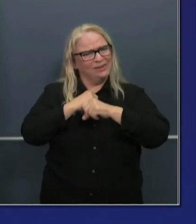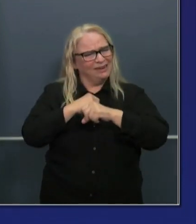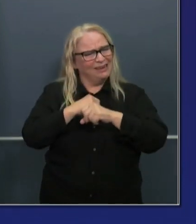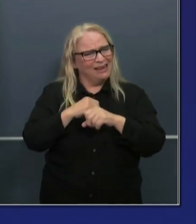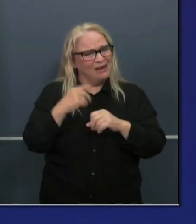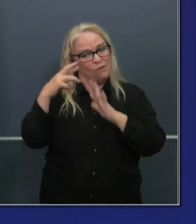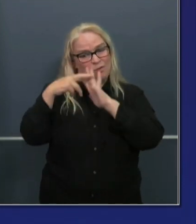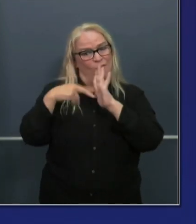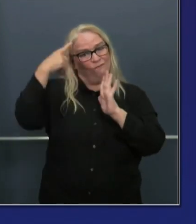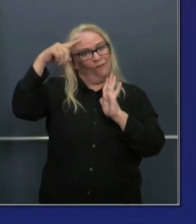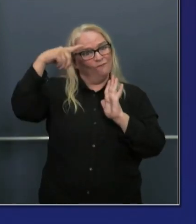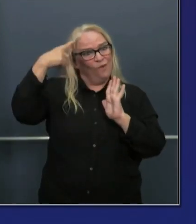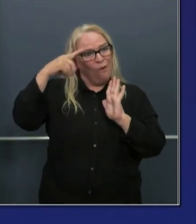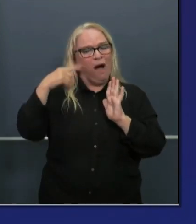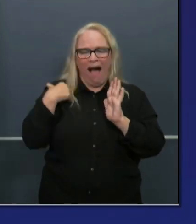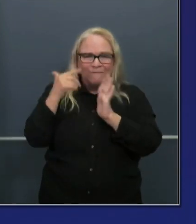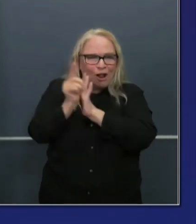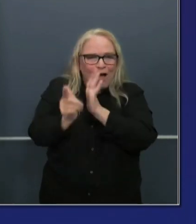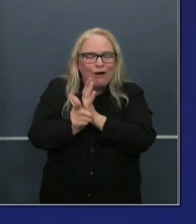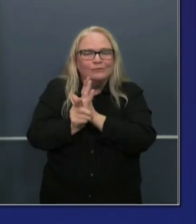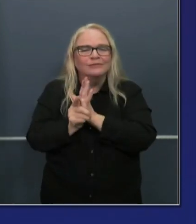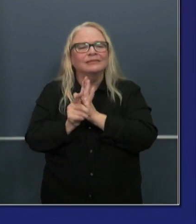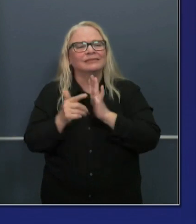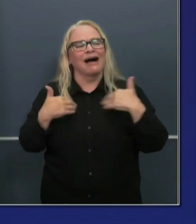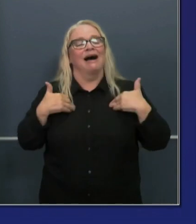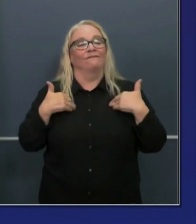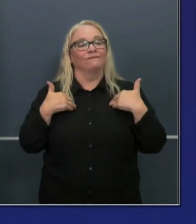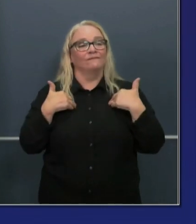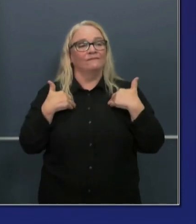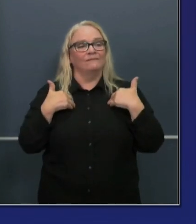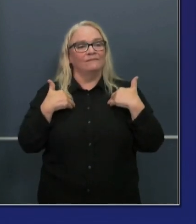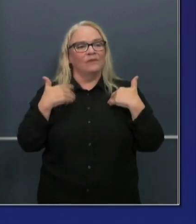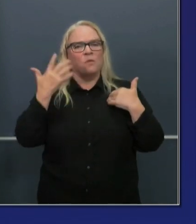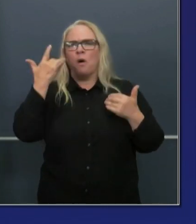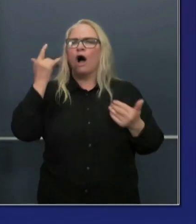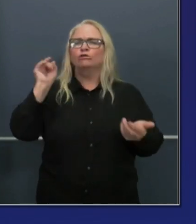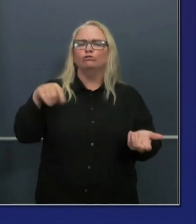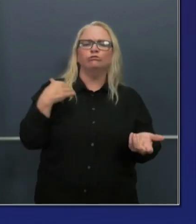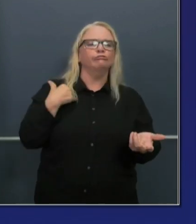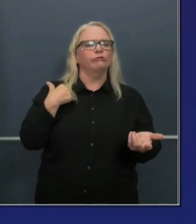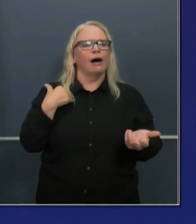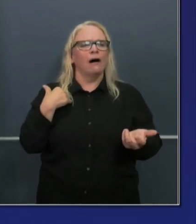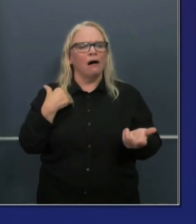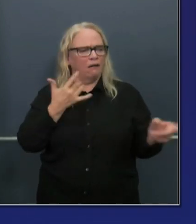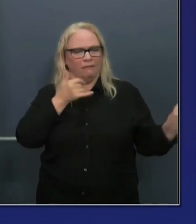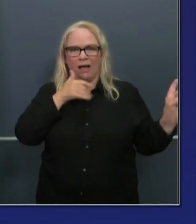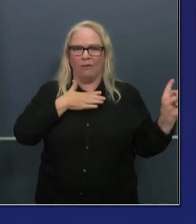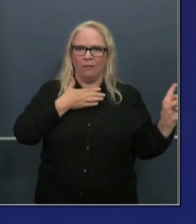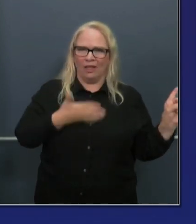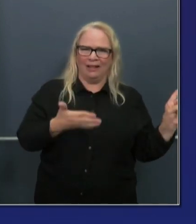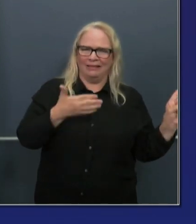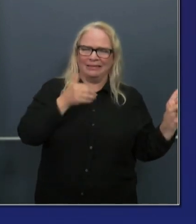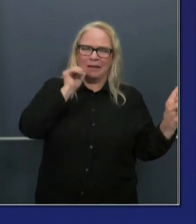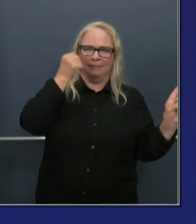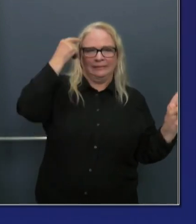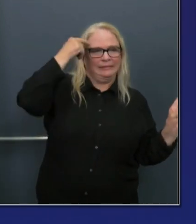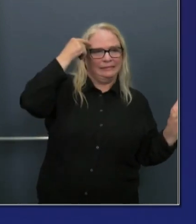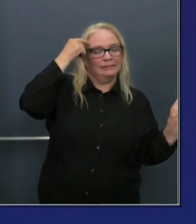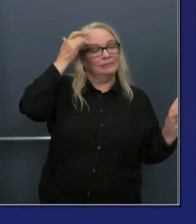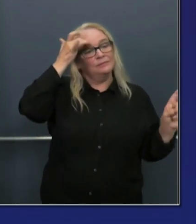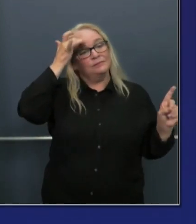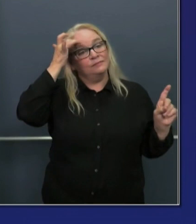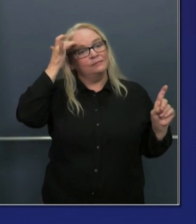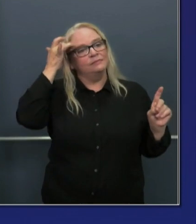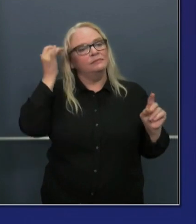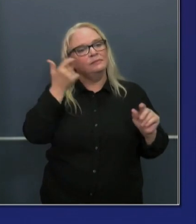regulations? Why have laws if you're not willing to enforce? One must be willing. So it's targeted. It's where there's abuses,